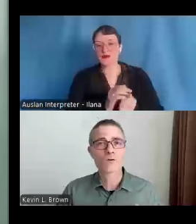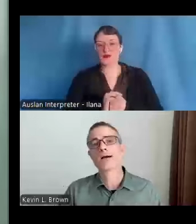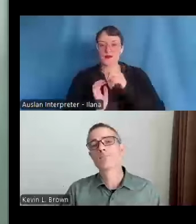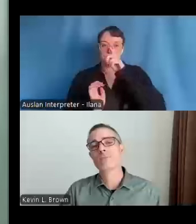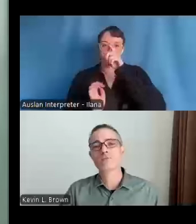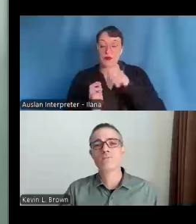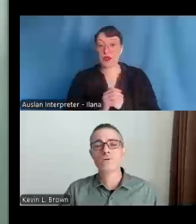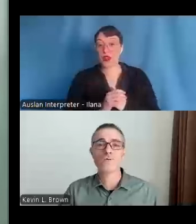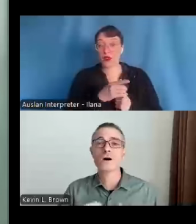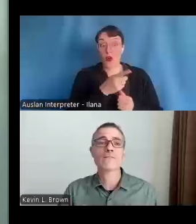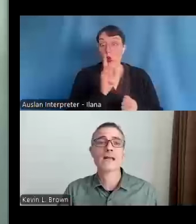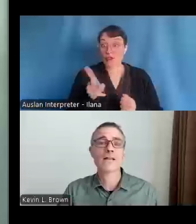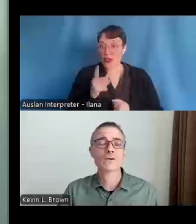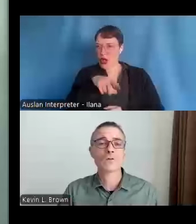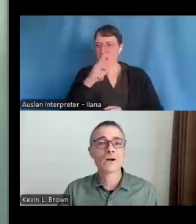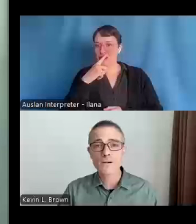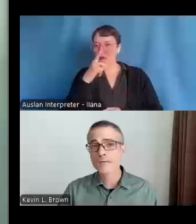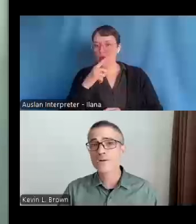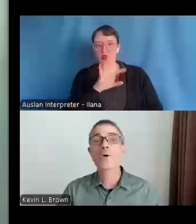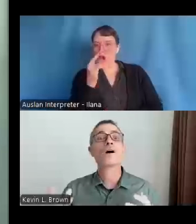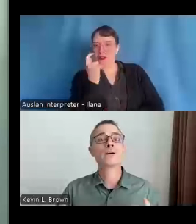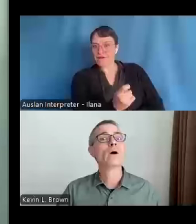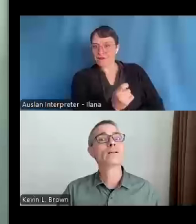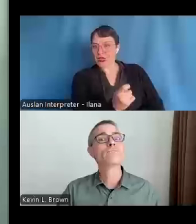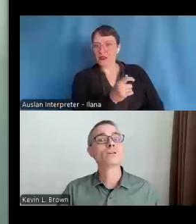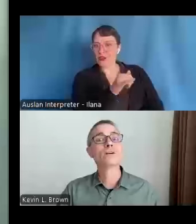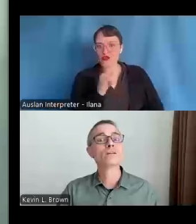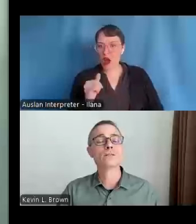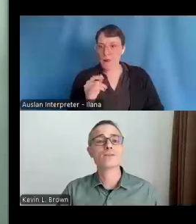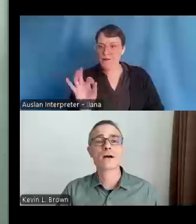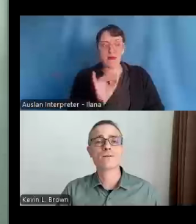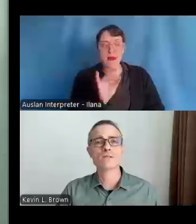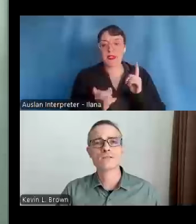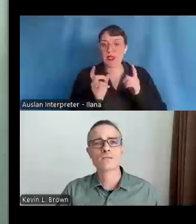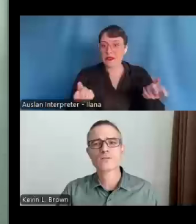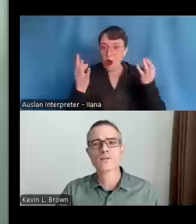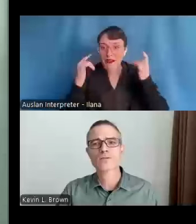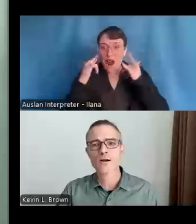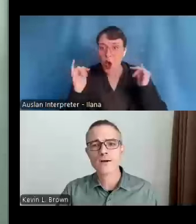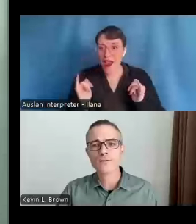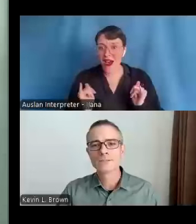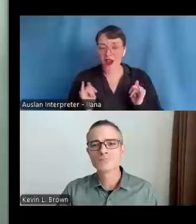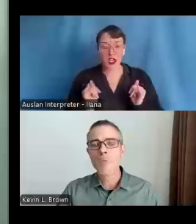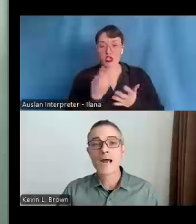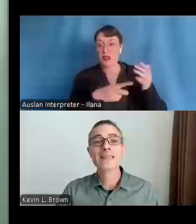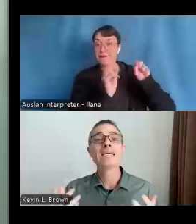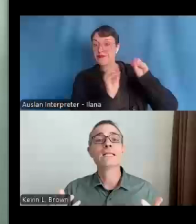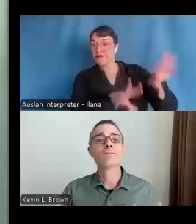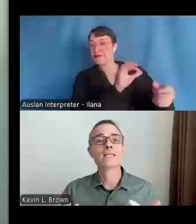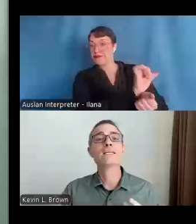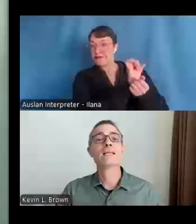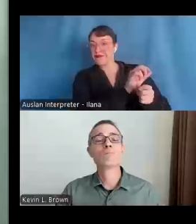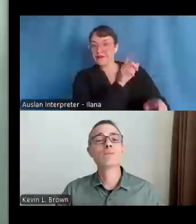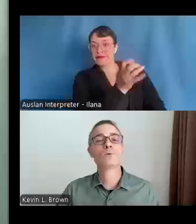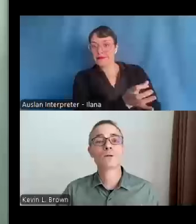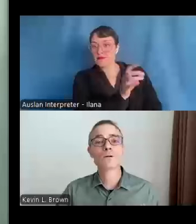convicted of a crime. These are people who often had no lawyer, who often waited for years in crowded prison cells without a trial. And then